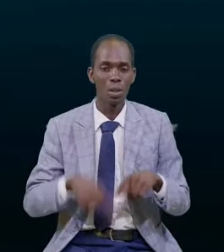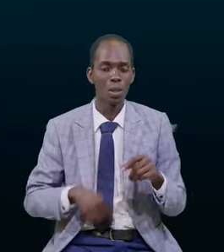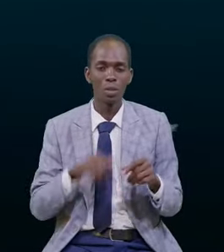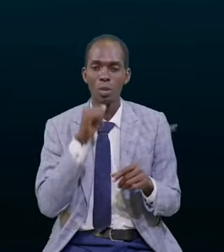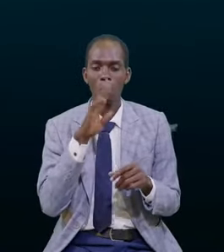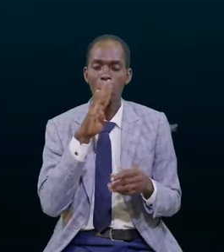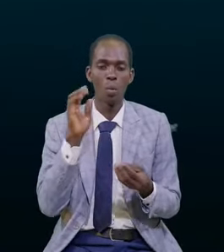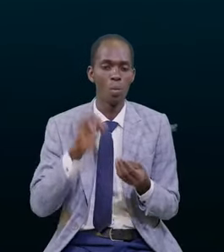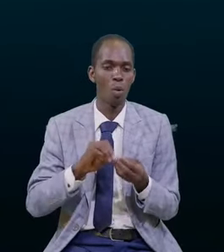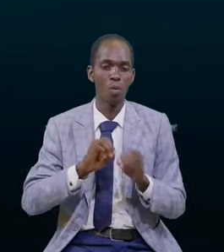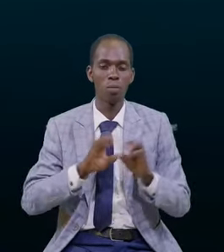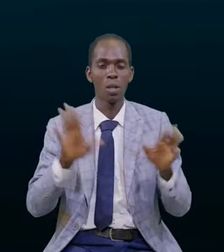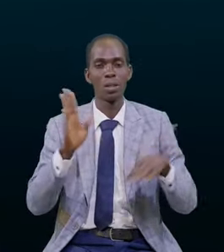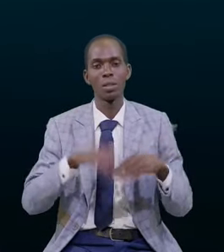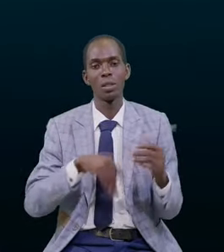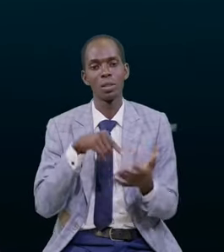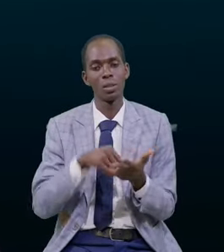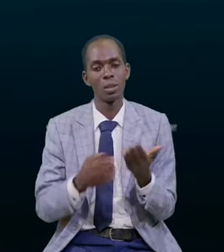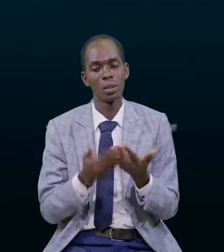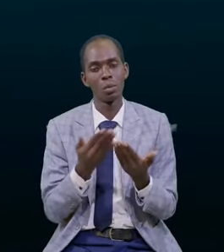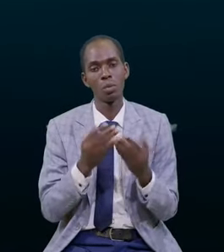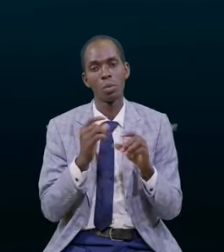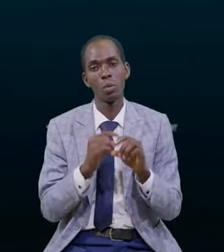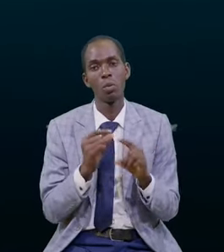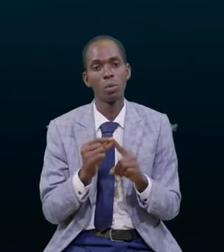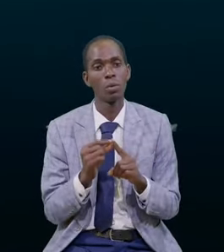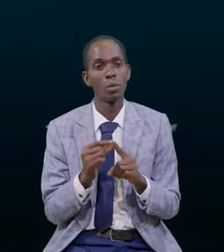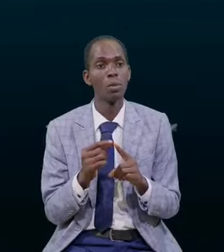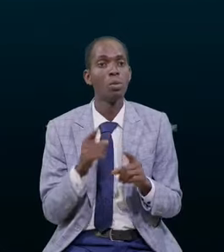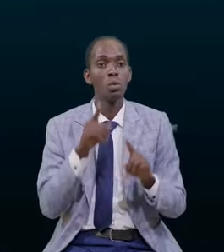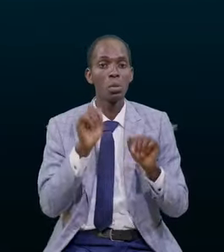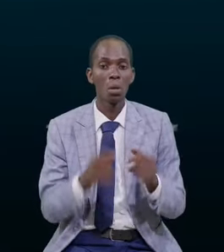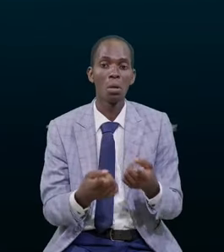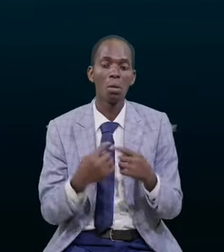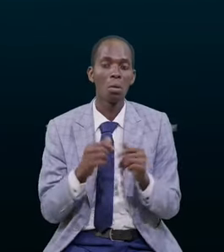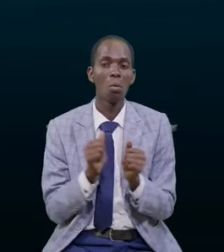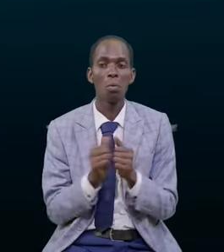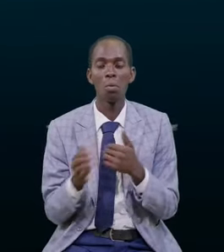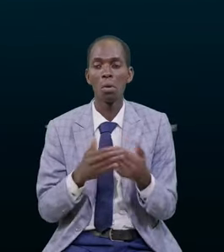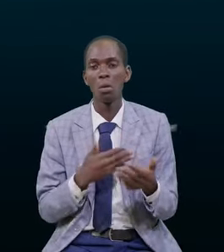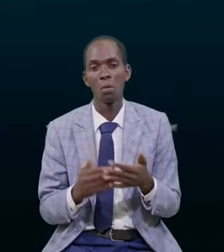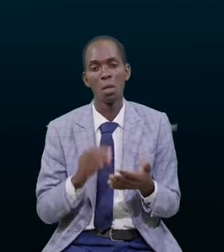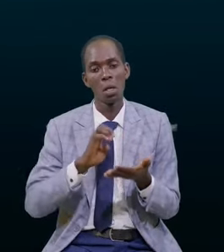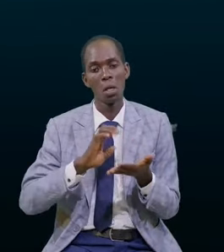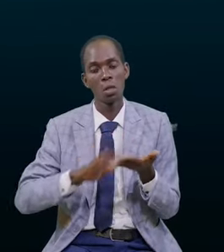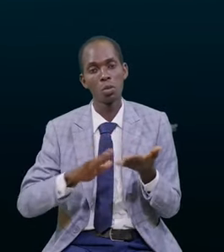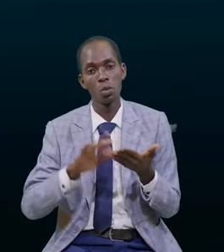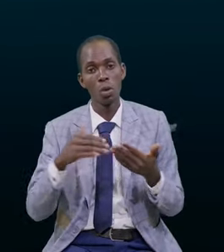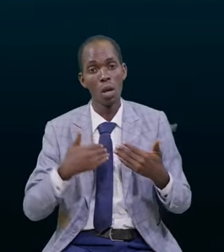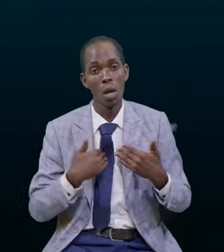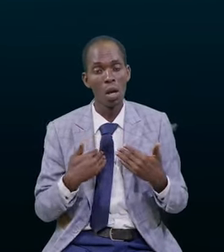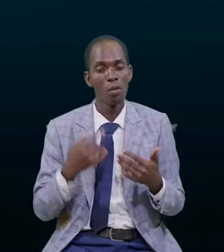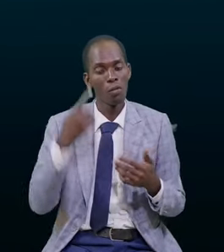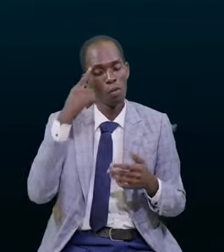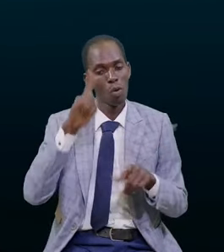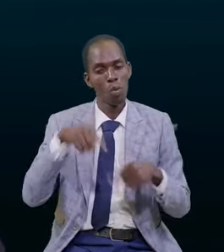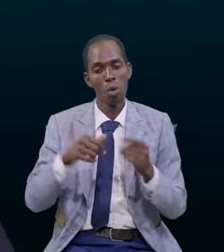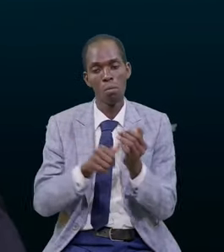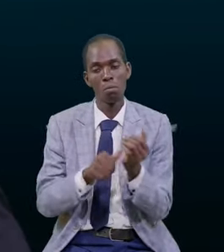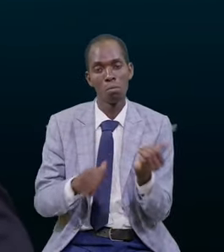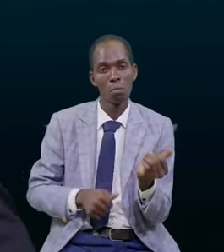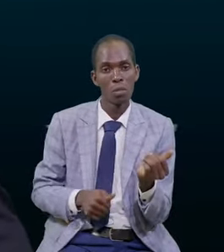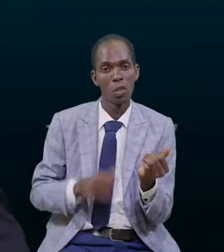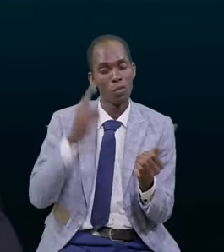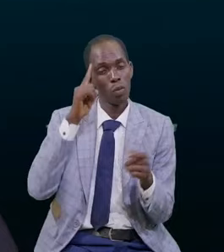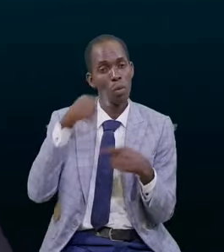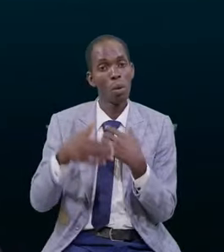shall have come up with whatever excuse you have for drawing back it will not hold water If any man draw back my soul